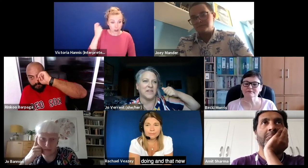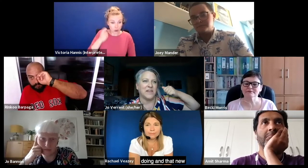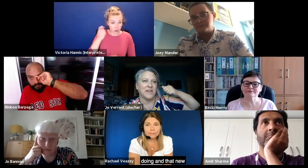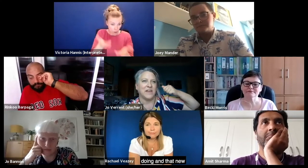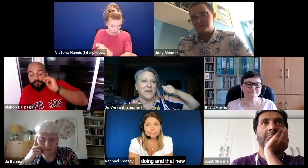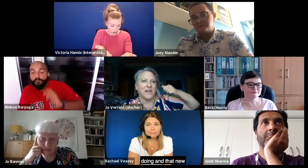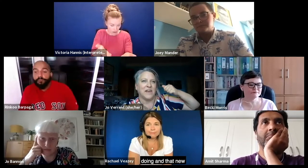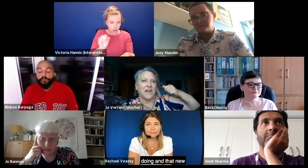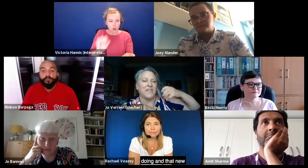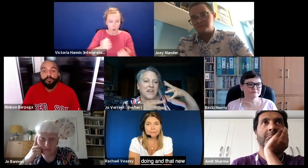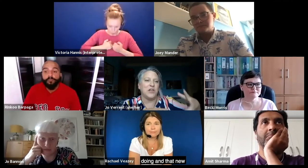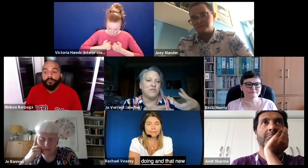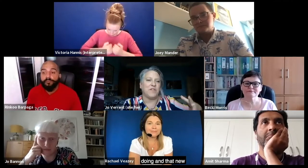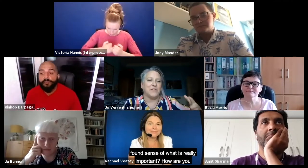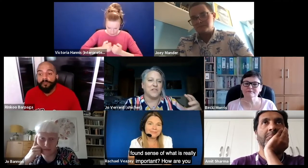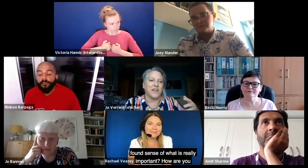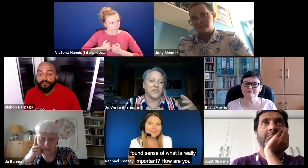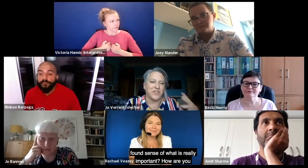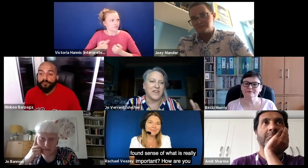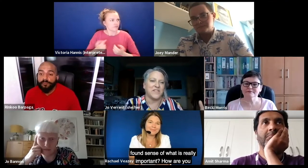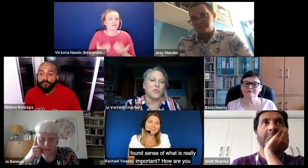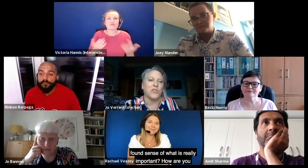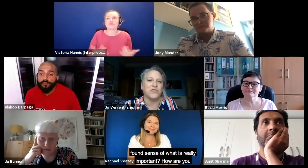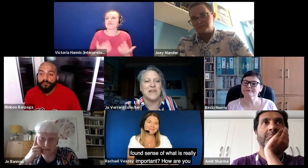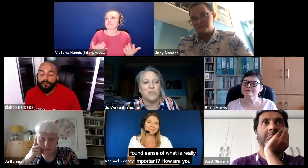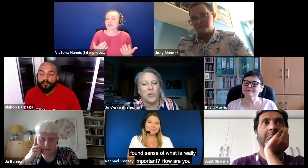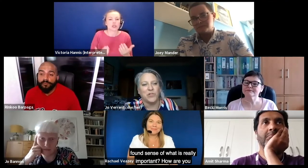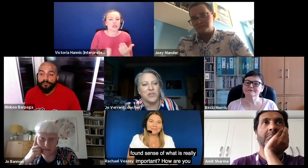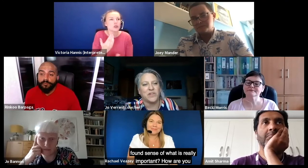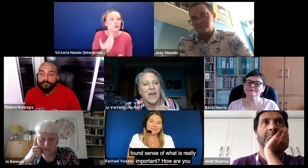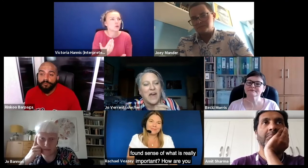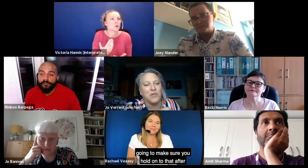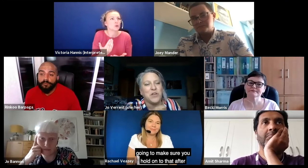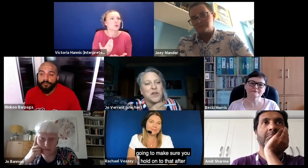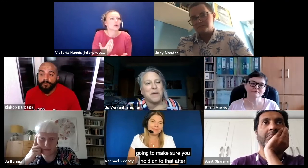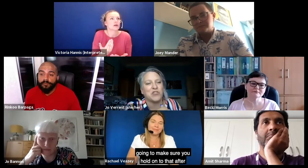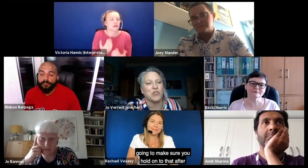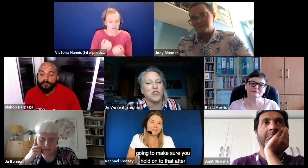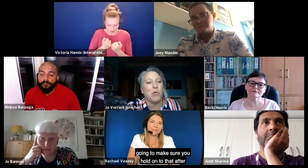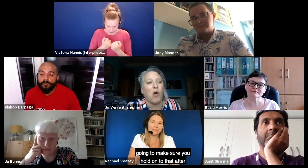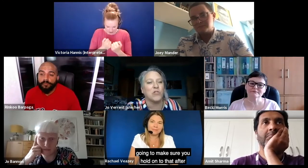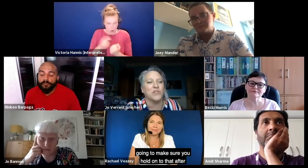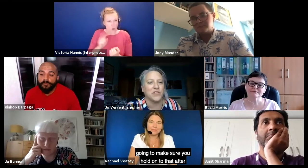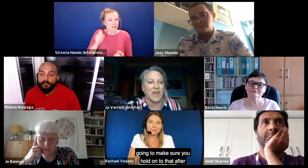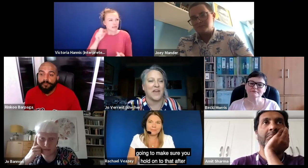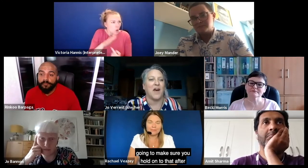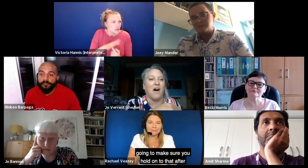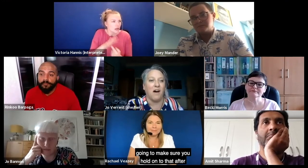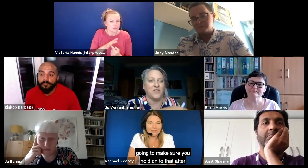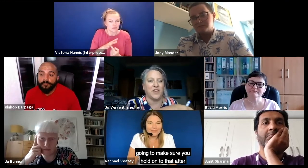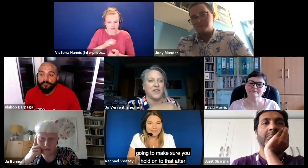and that newfound kind of sense of what's really important? How are you going to make sure you hold on to